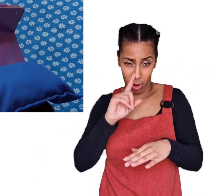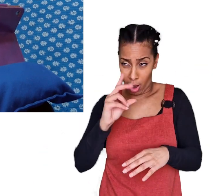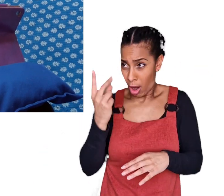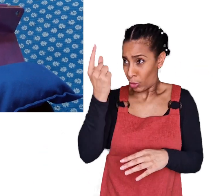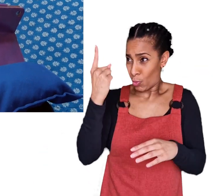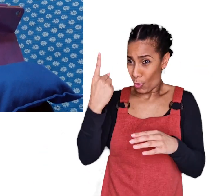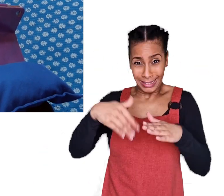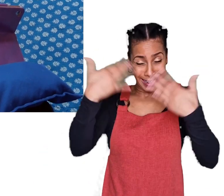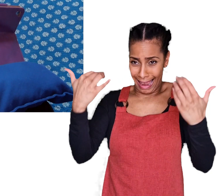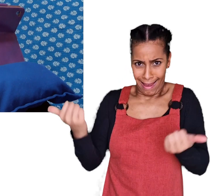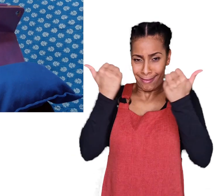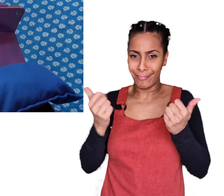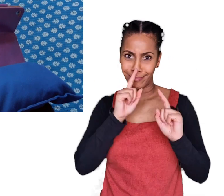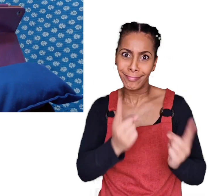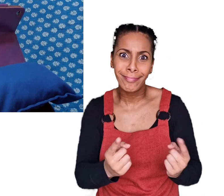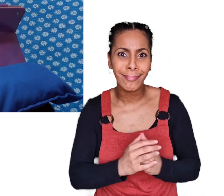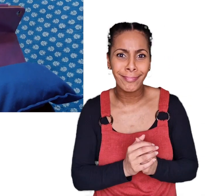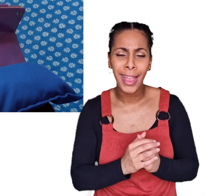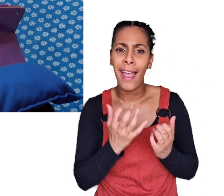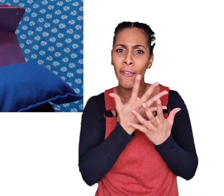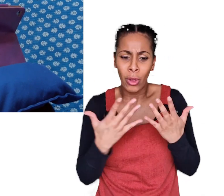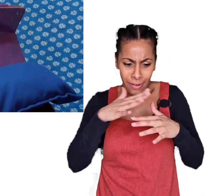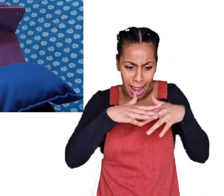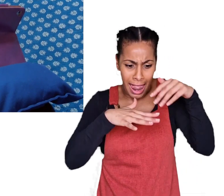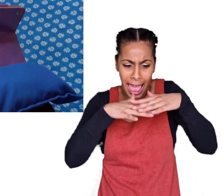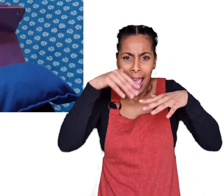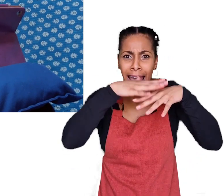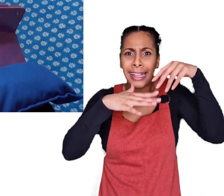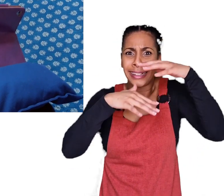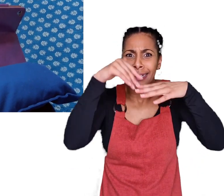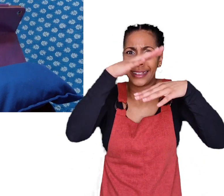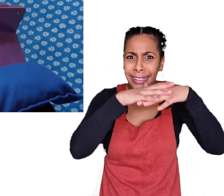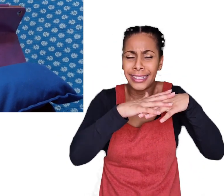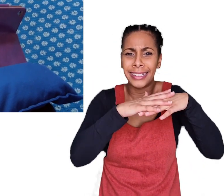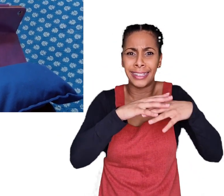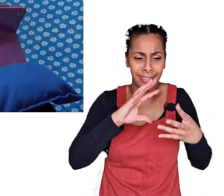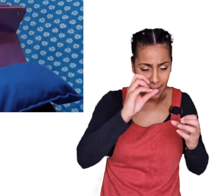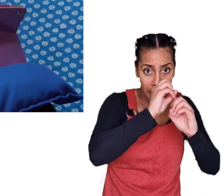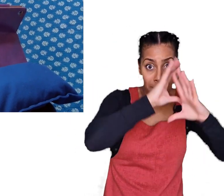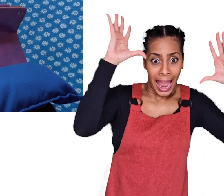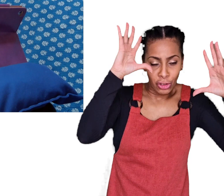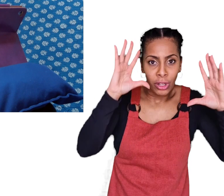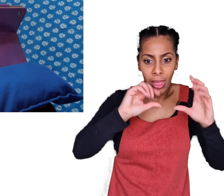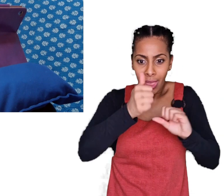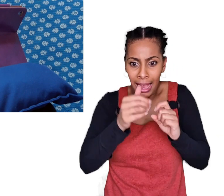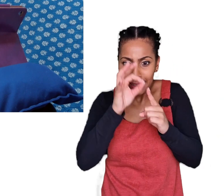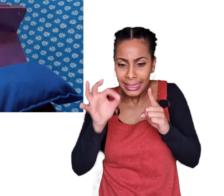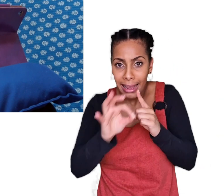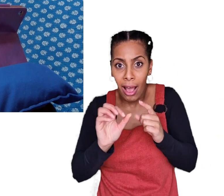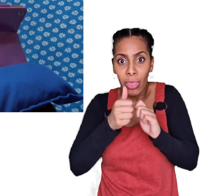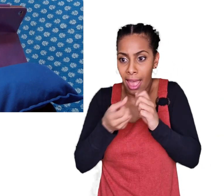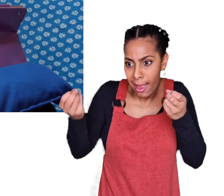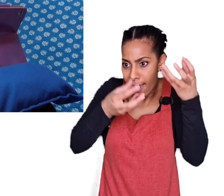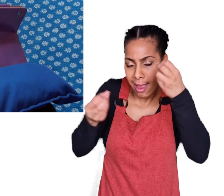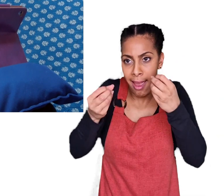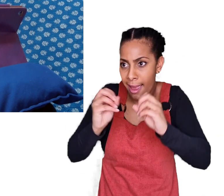from imagining it and then creating it, filling in all the little details to make it look so cool. But how do they even get